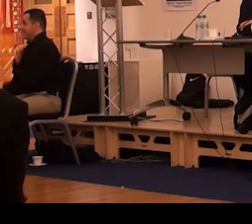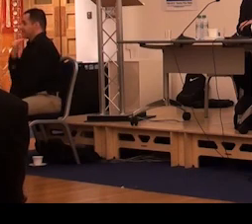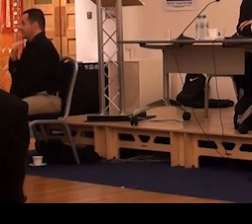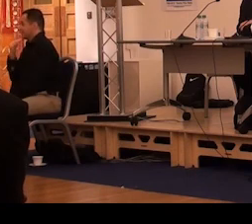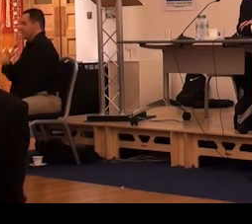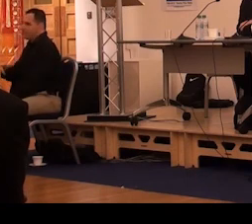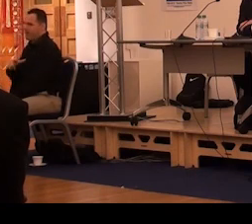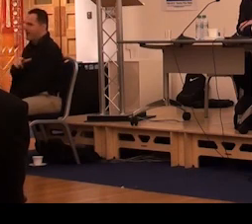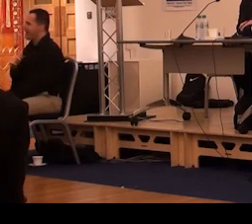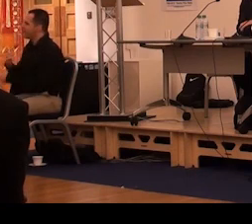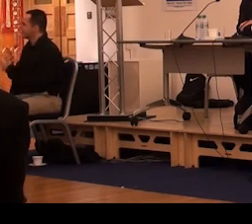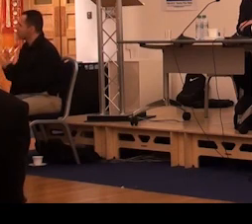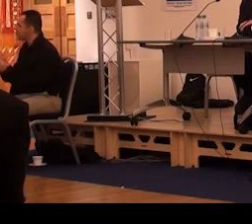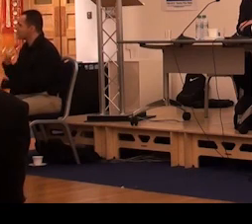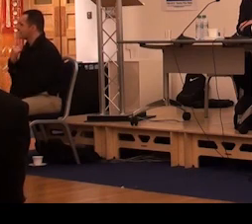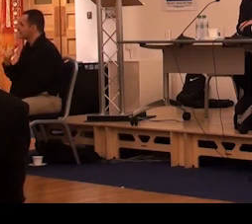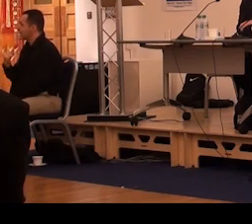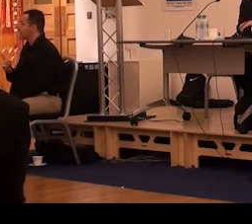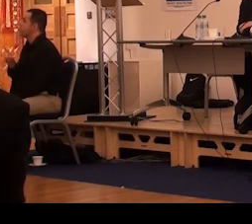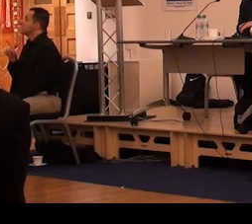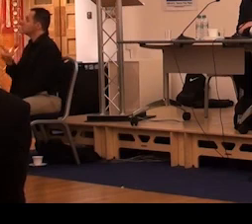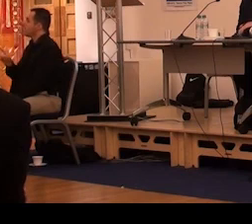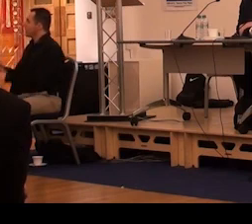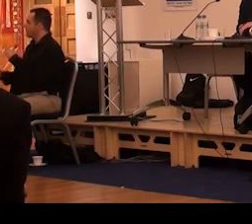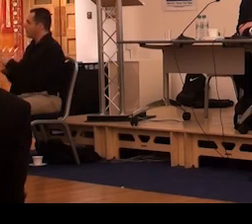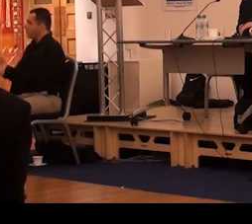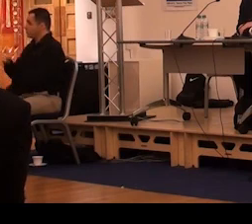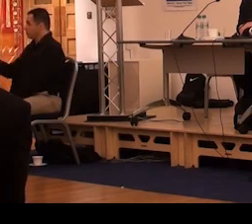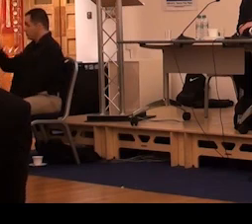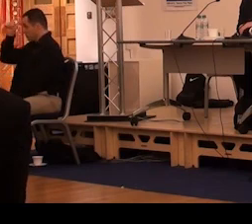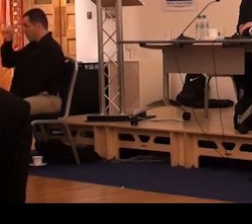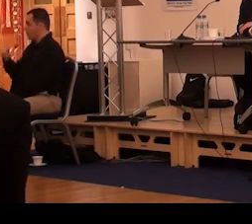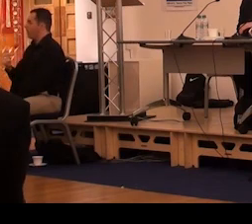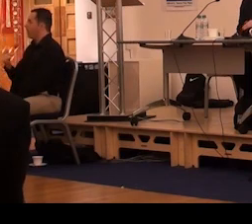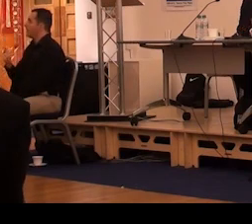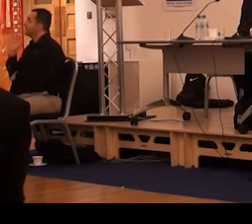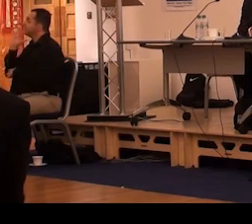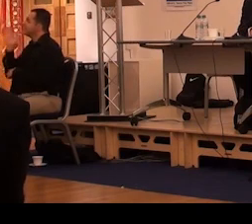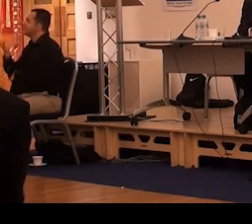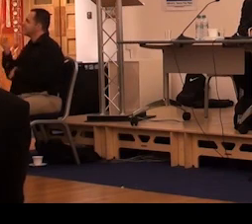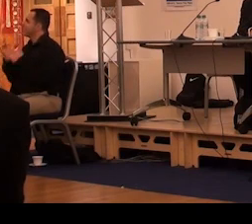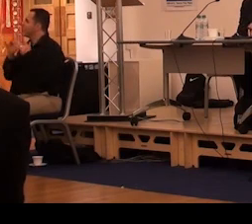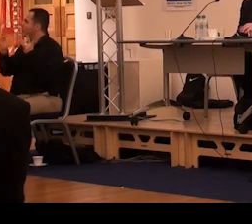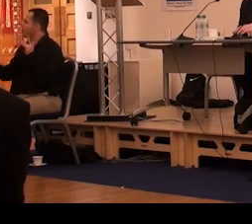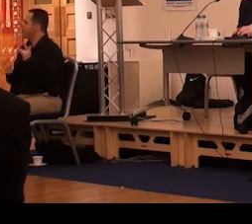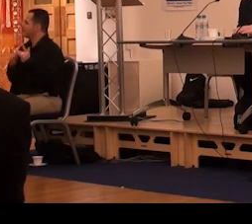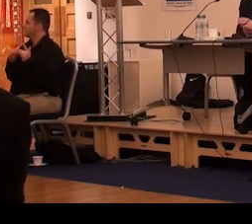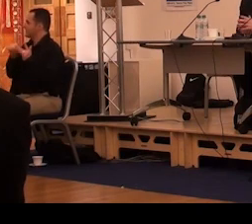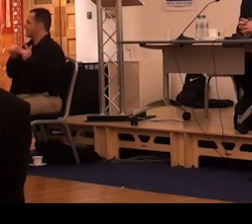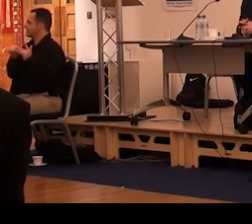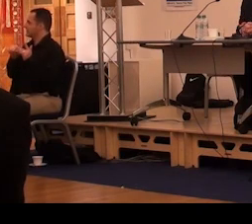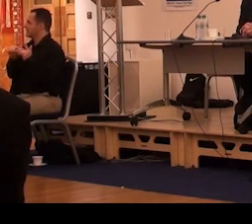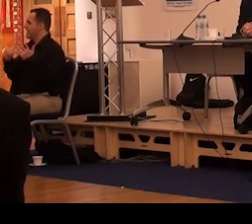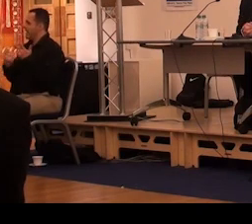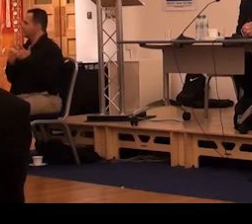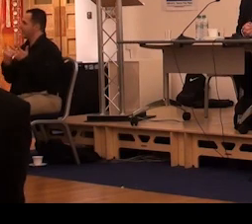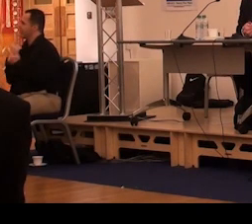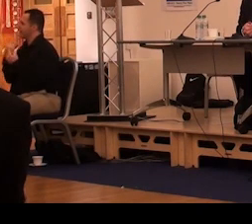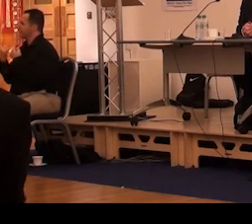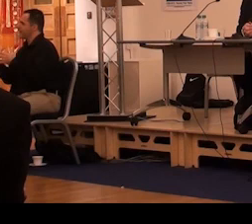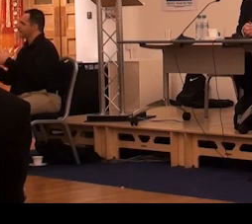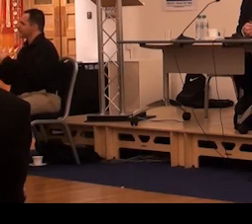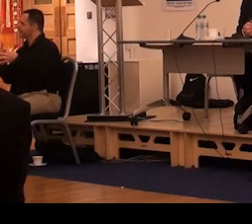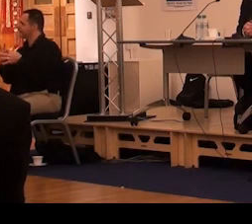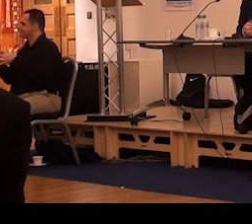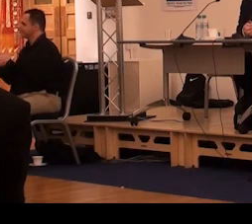of the speakers have got websites, as you do these days, of course, websites and lots of other information that